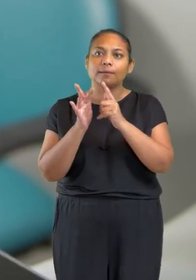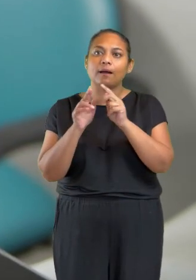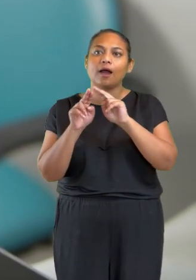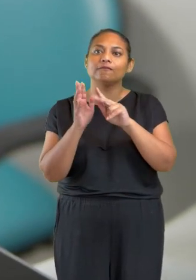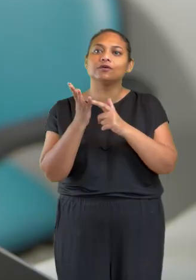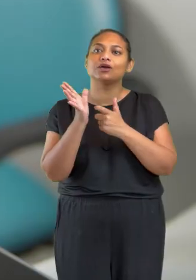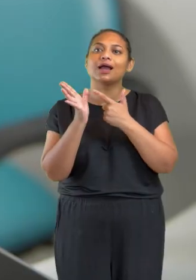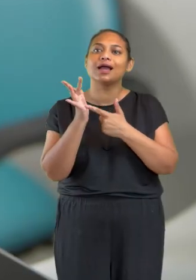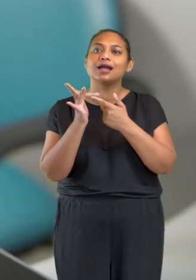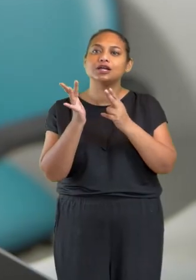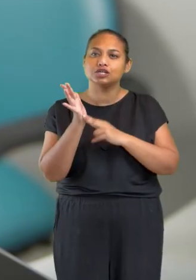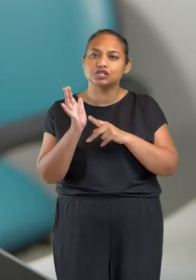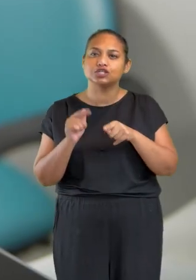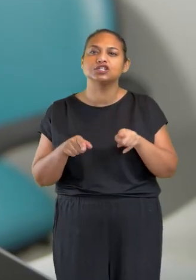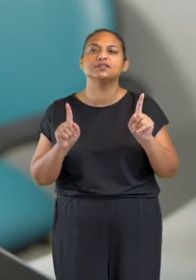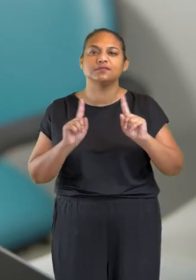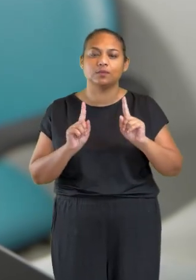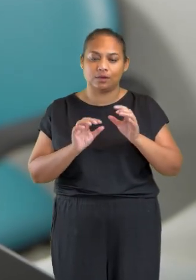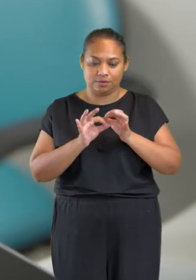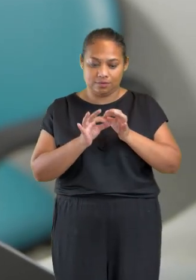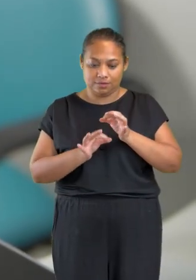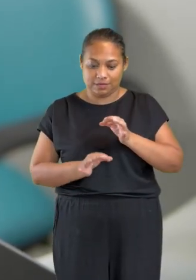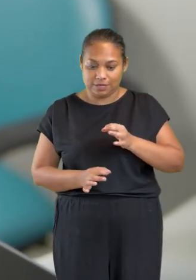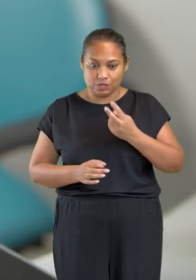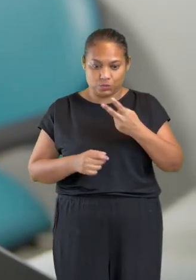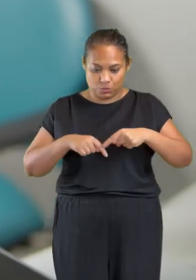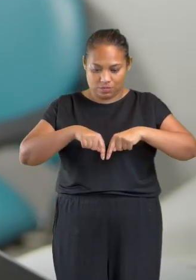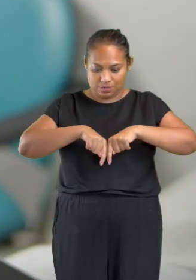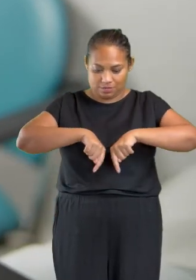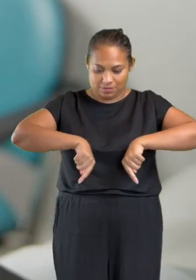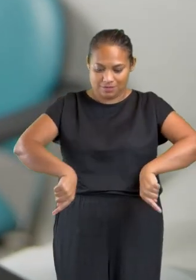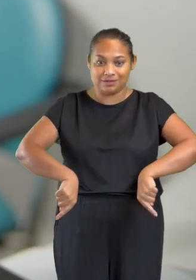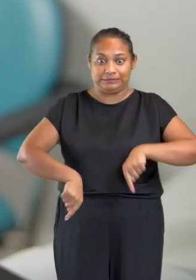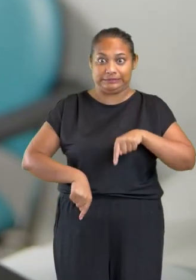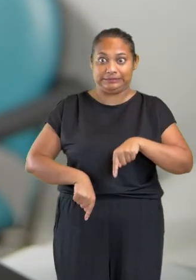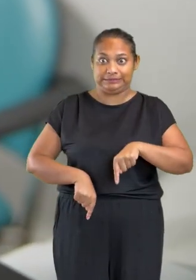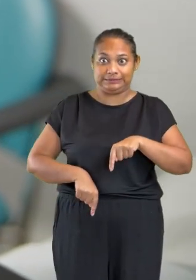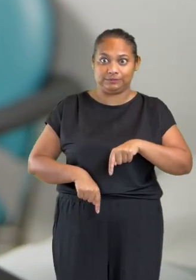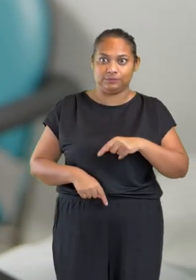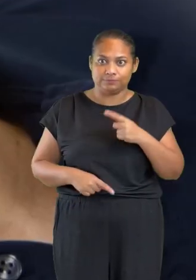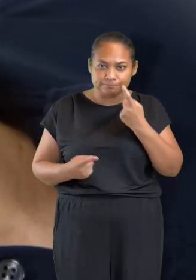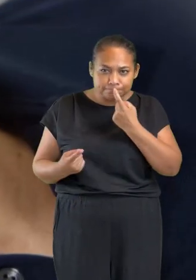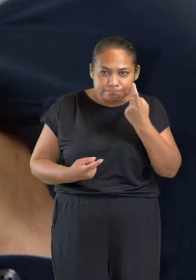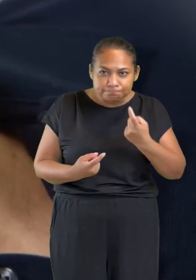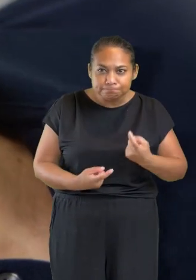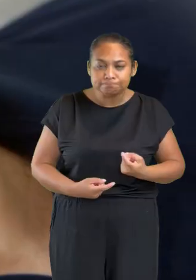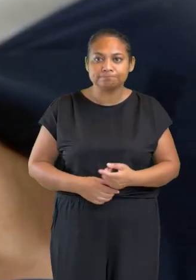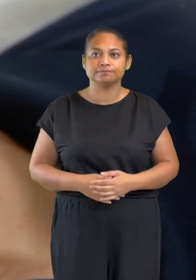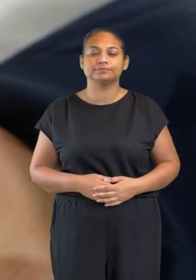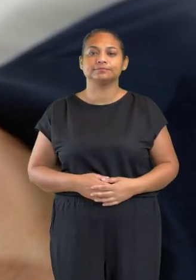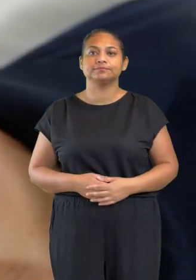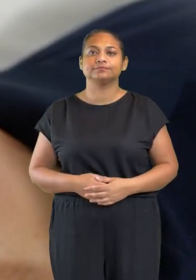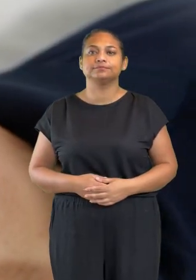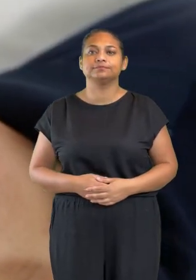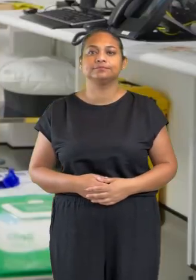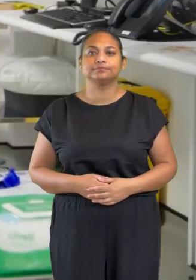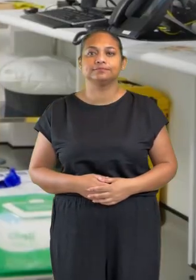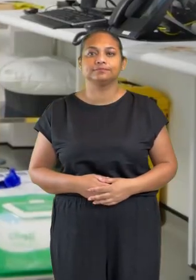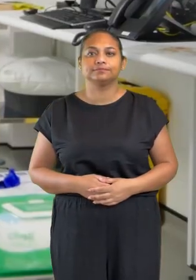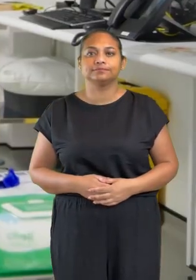the bifurcation, and it's where your aorta splits down into your